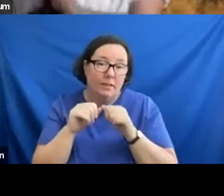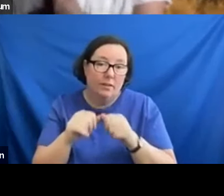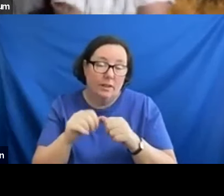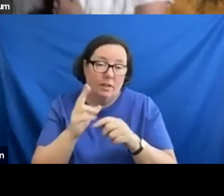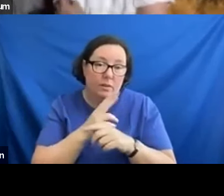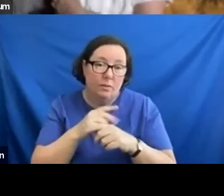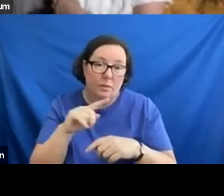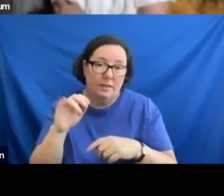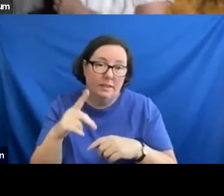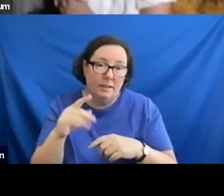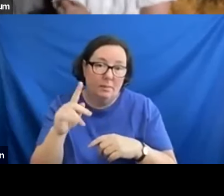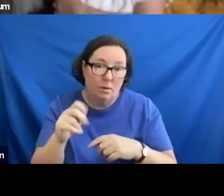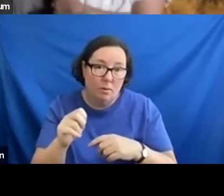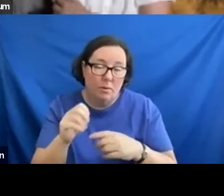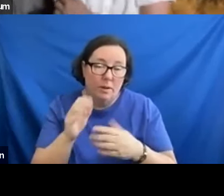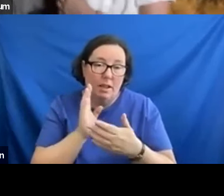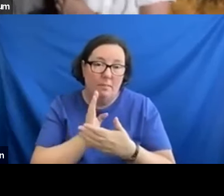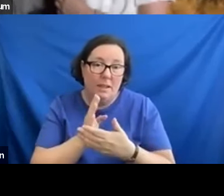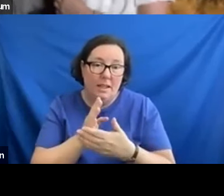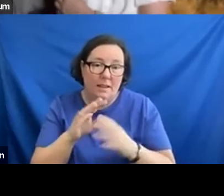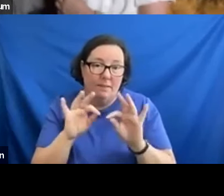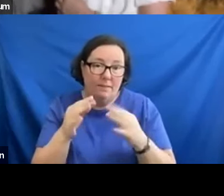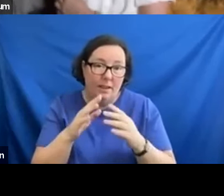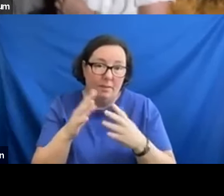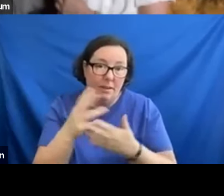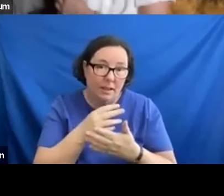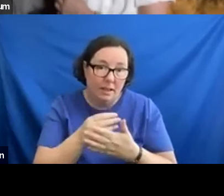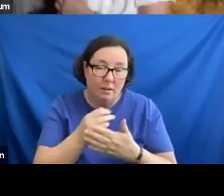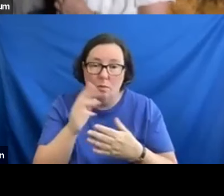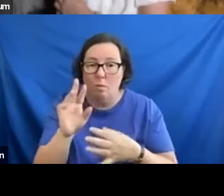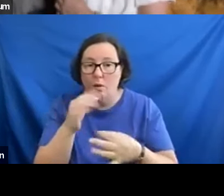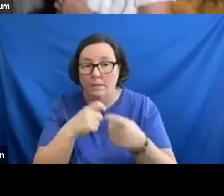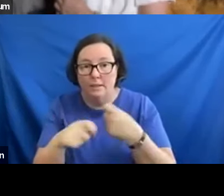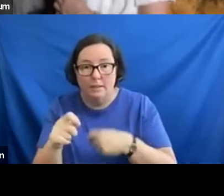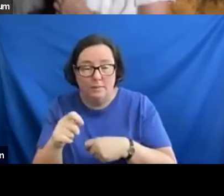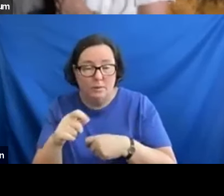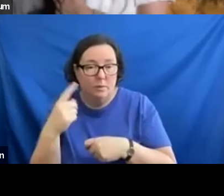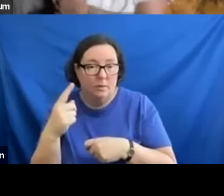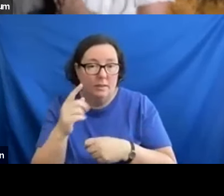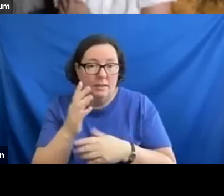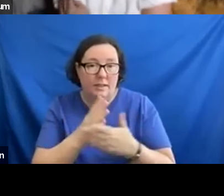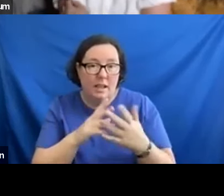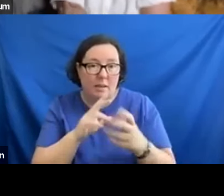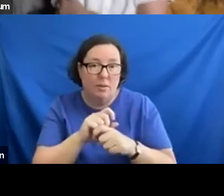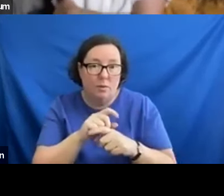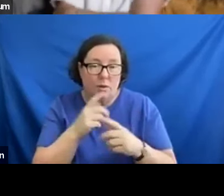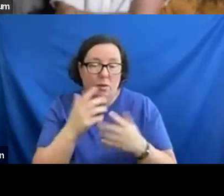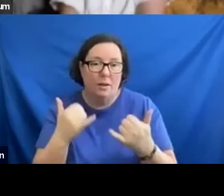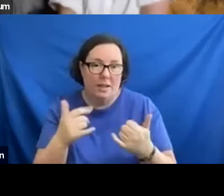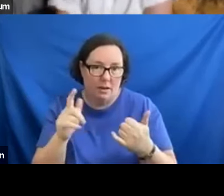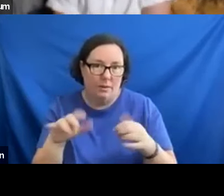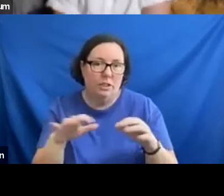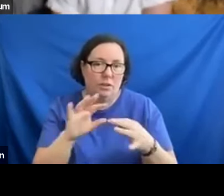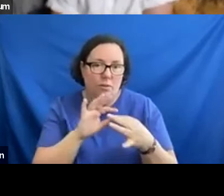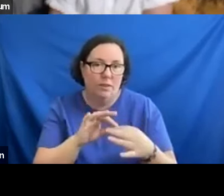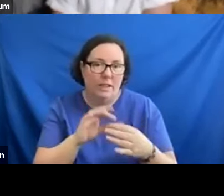the median family income as we did, or we substitute some of the work that we now need to do